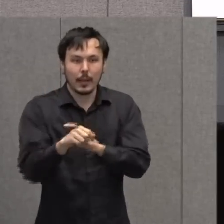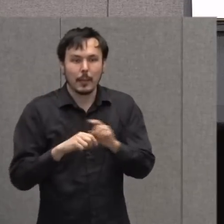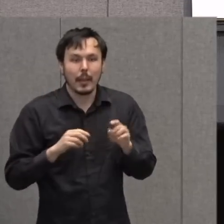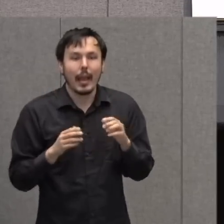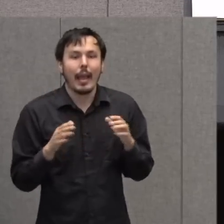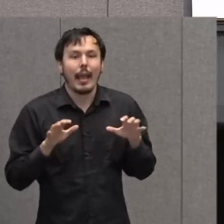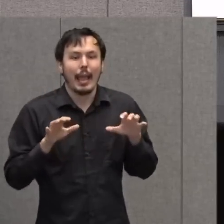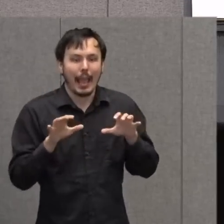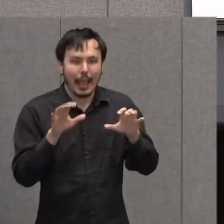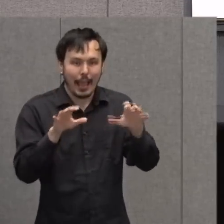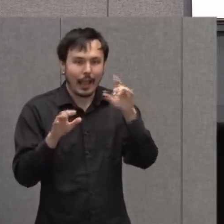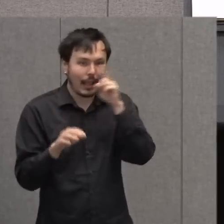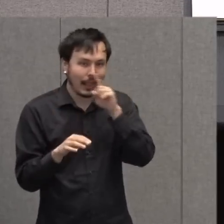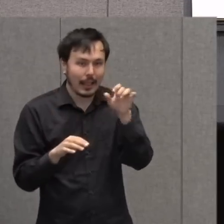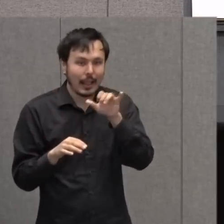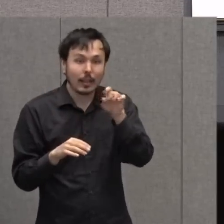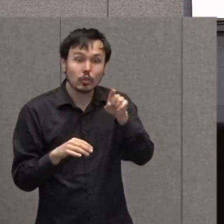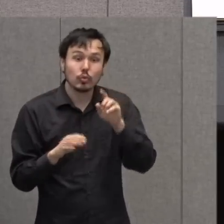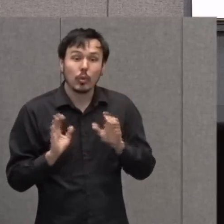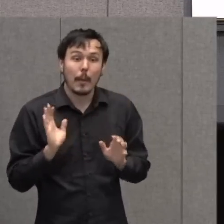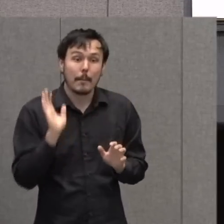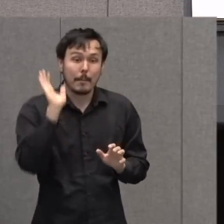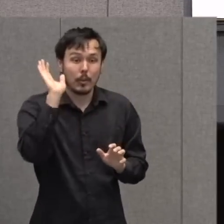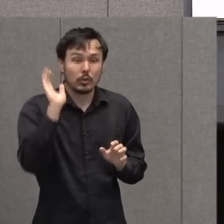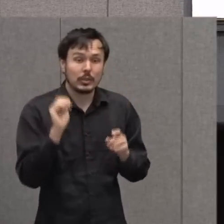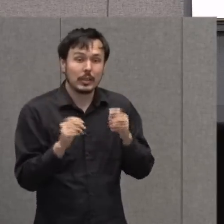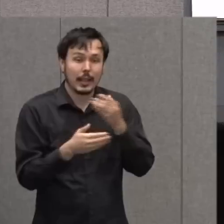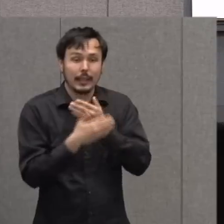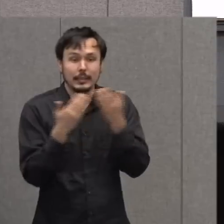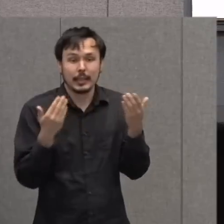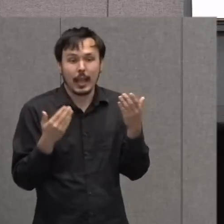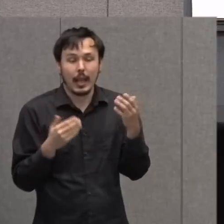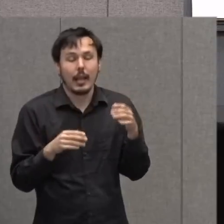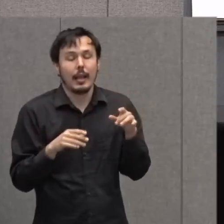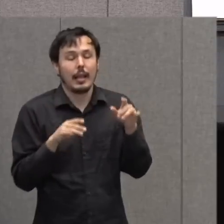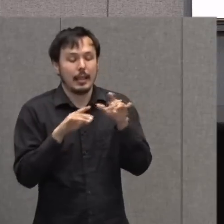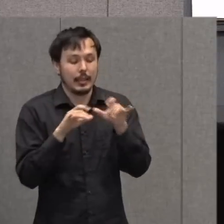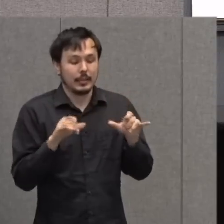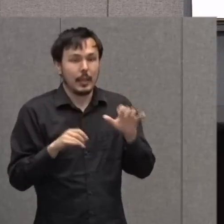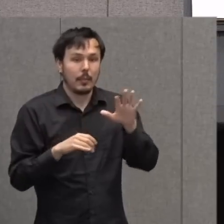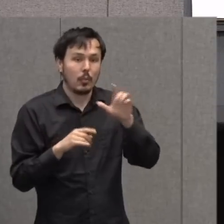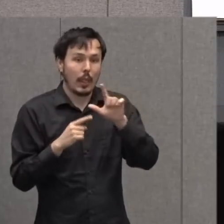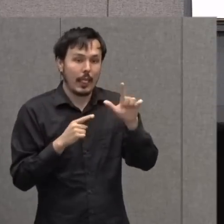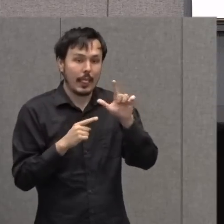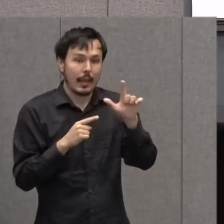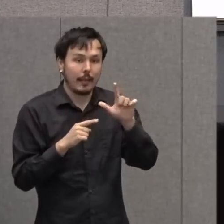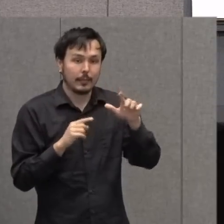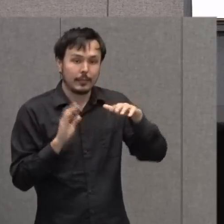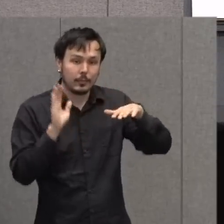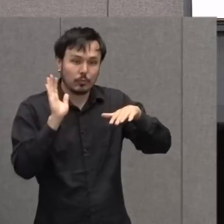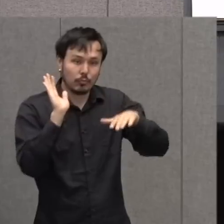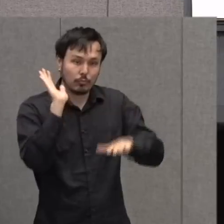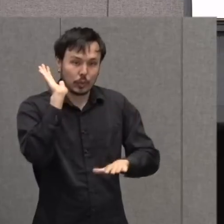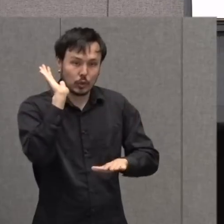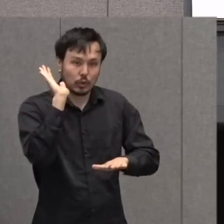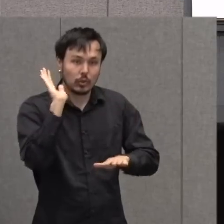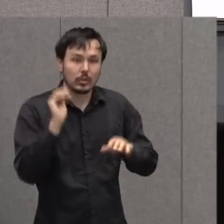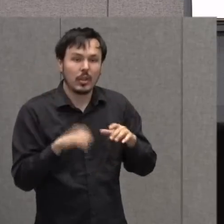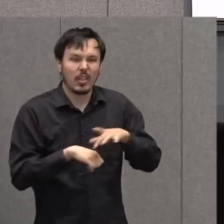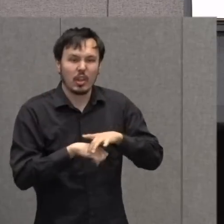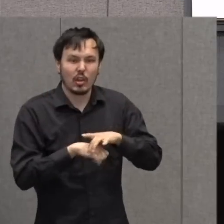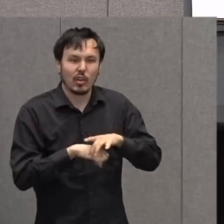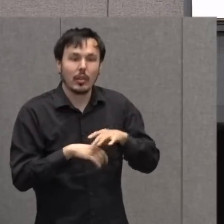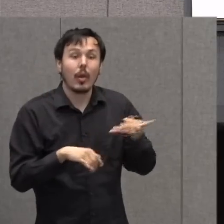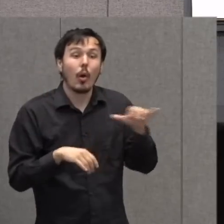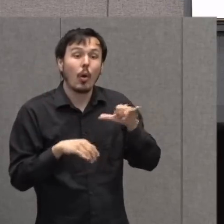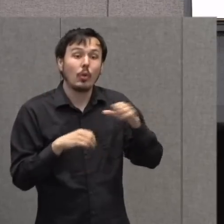pushing up the sky, but at the same time you're pushing down the earth with the left hand, and we're going to bend our knees. Oh, wow. So yeah,